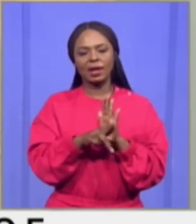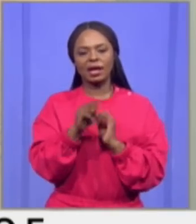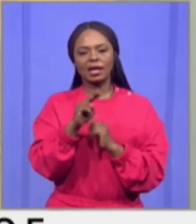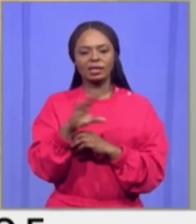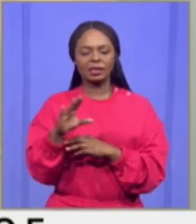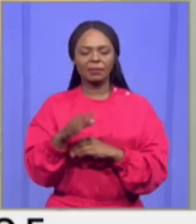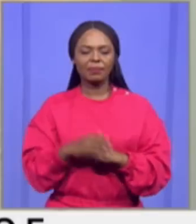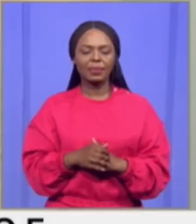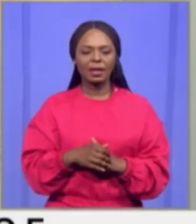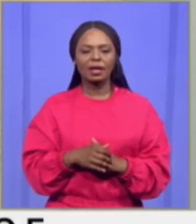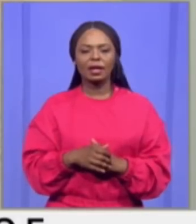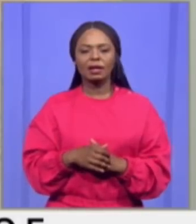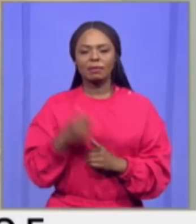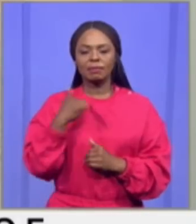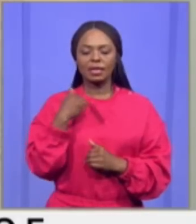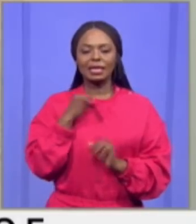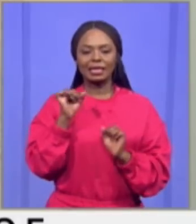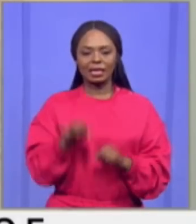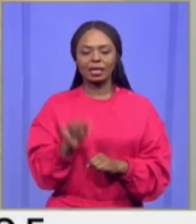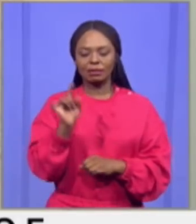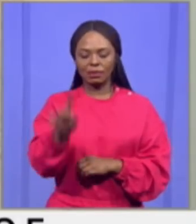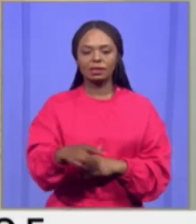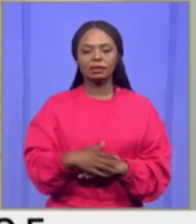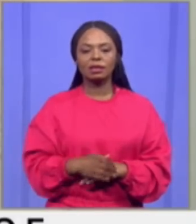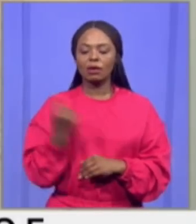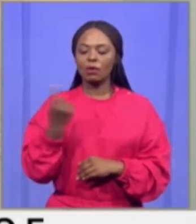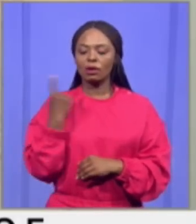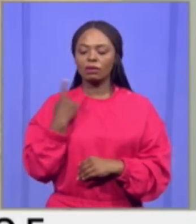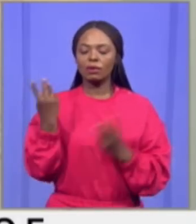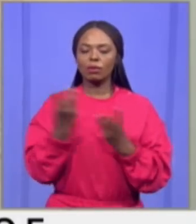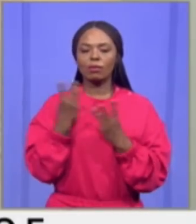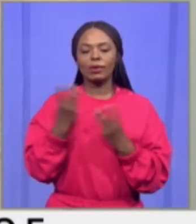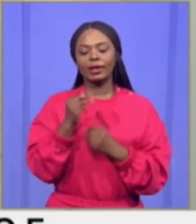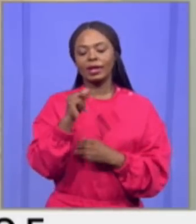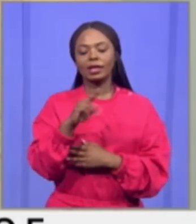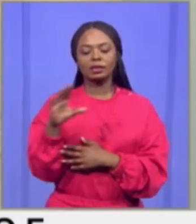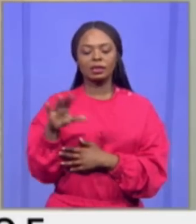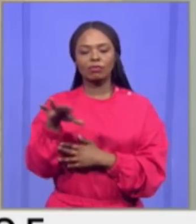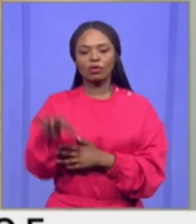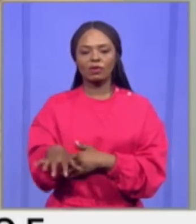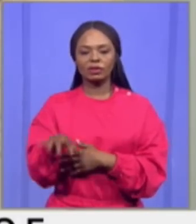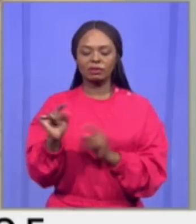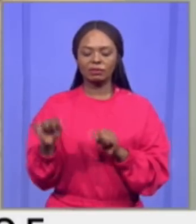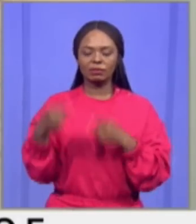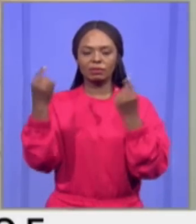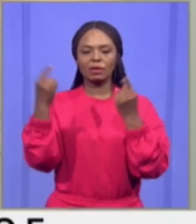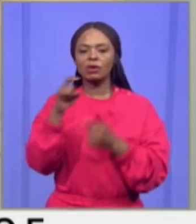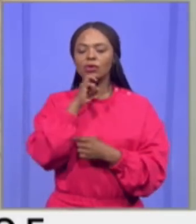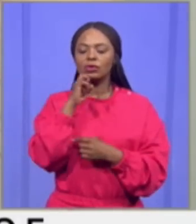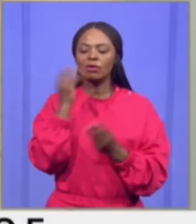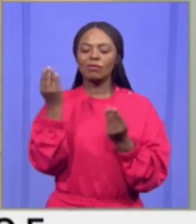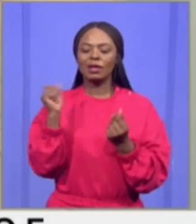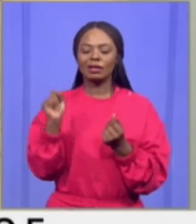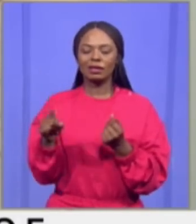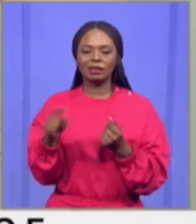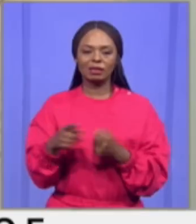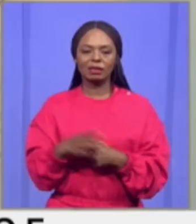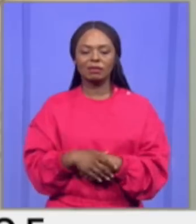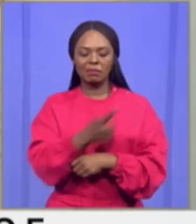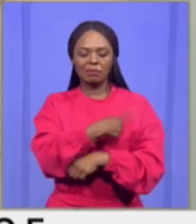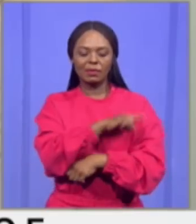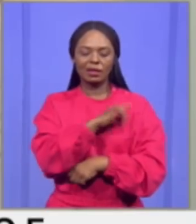And I'm one of the people in the ANC in the province who are against the use of money. And these people